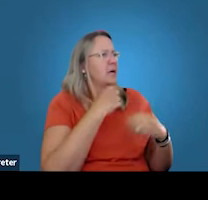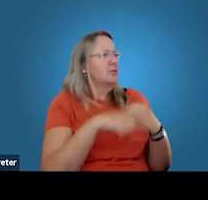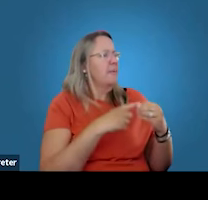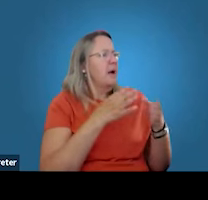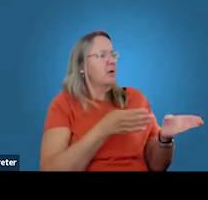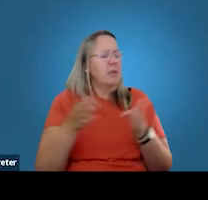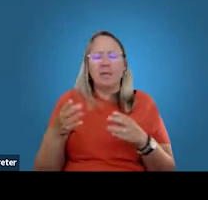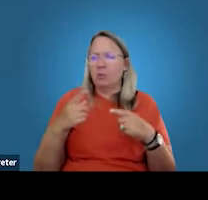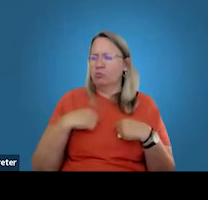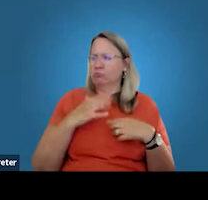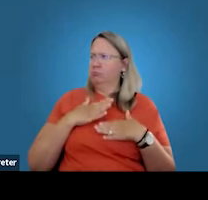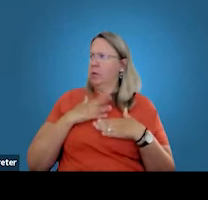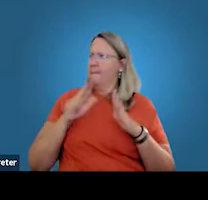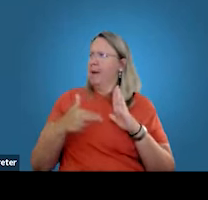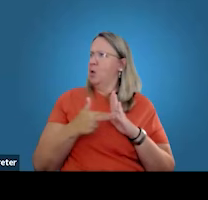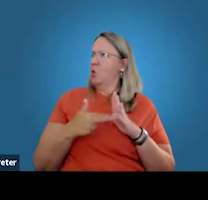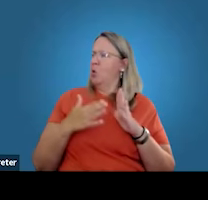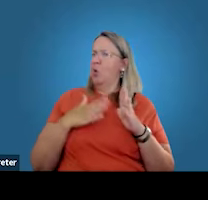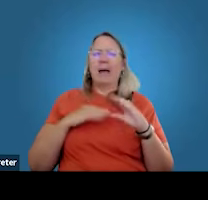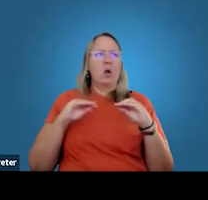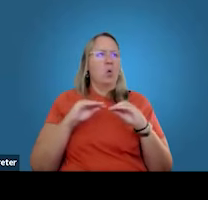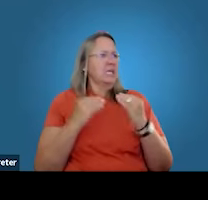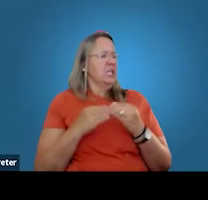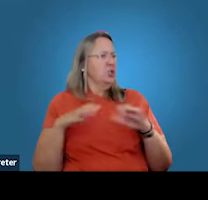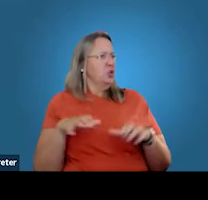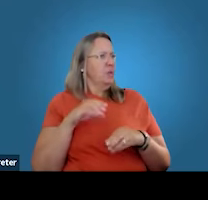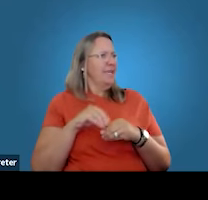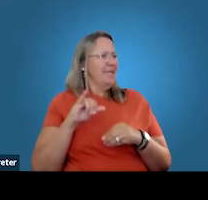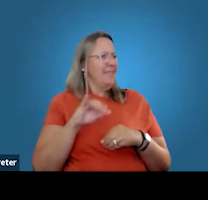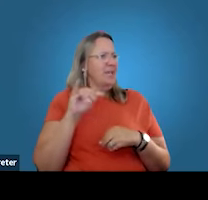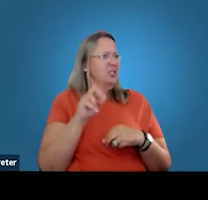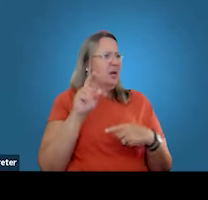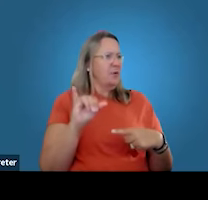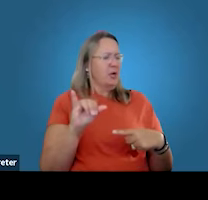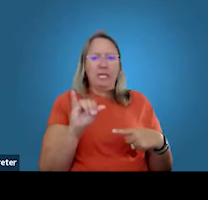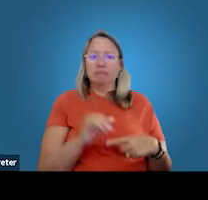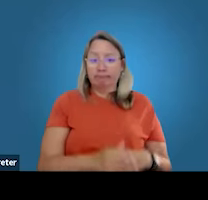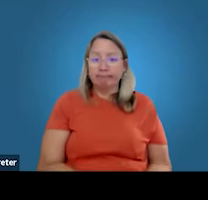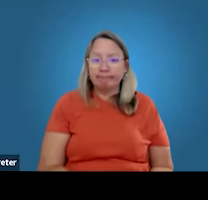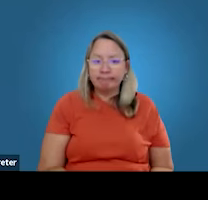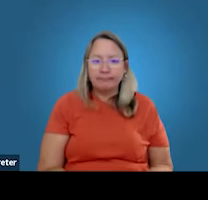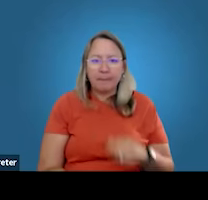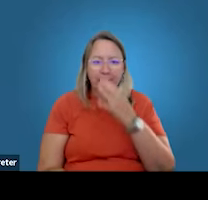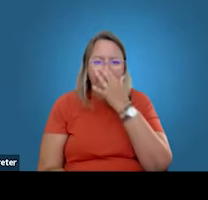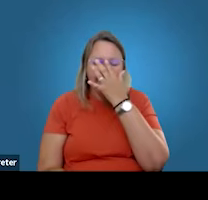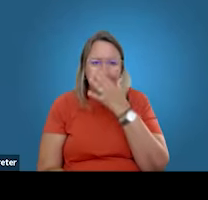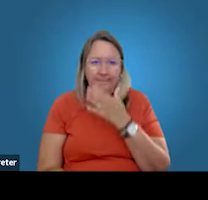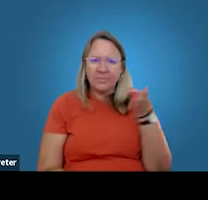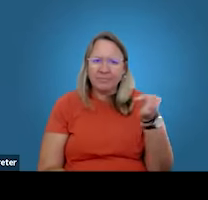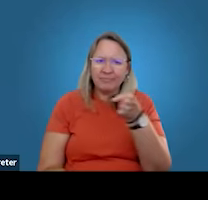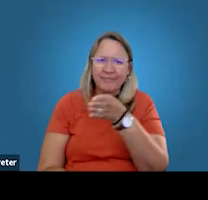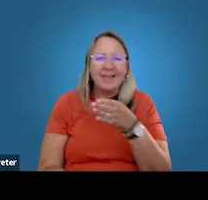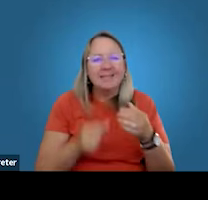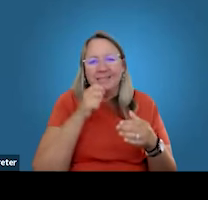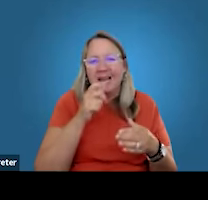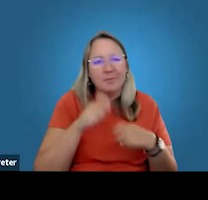think, what role is your organization playing in that jeopardy? So I'll put these back up again. It doesn't have to be one of these